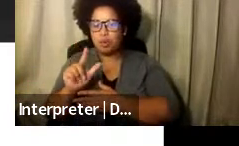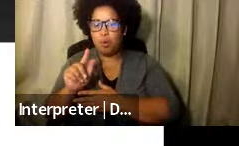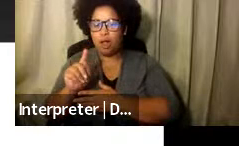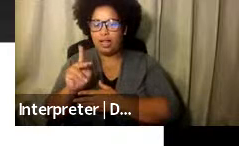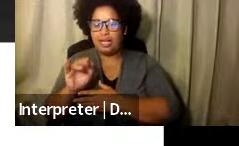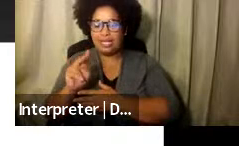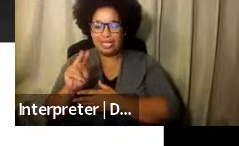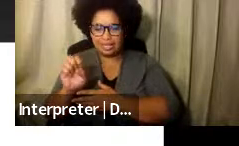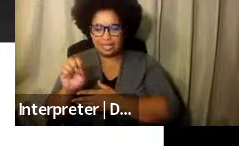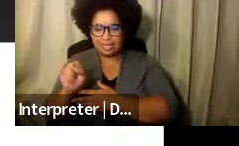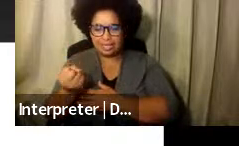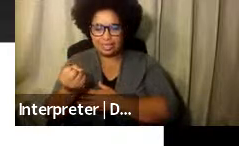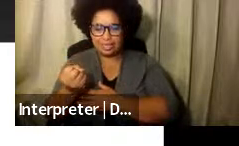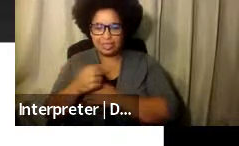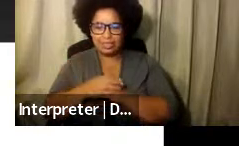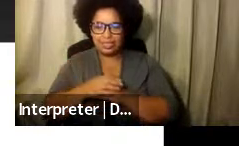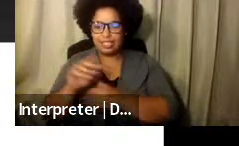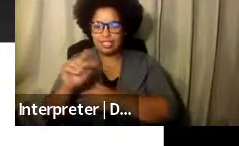Welcome.